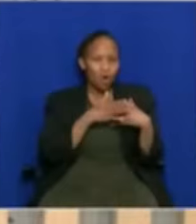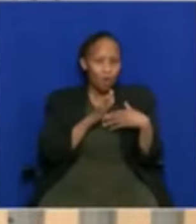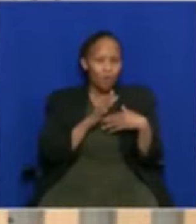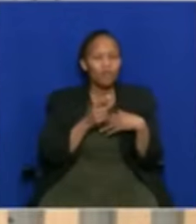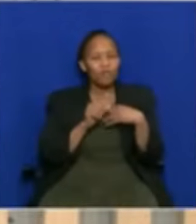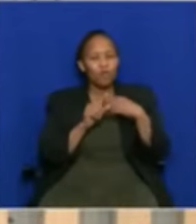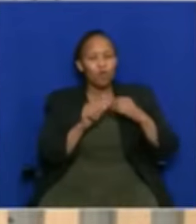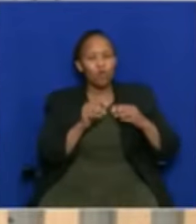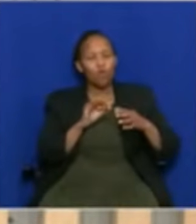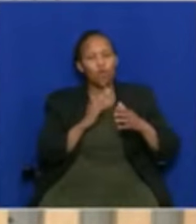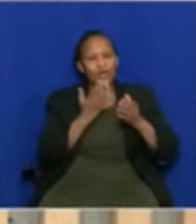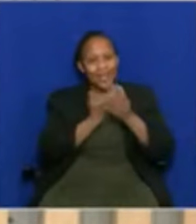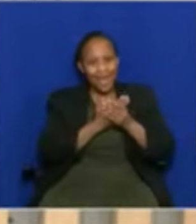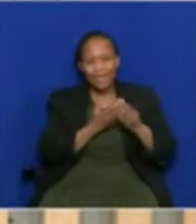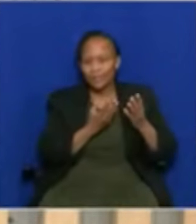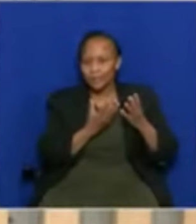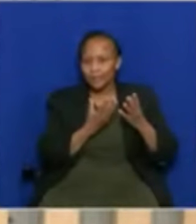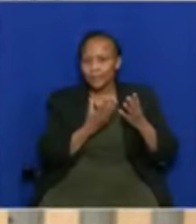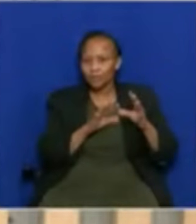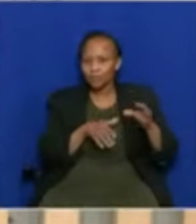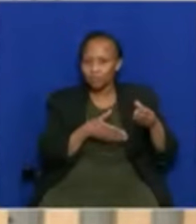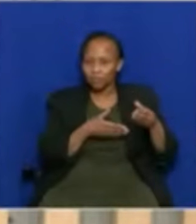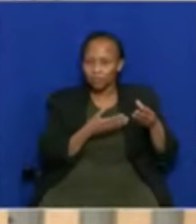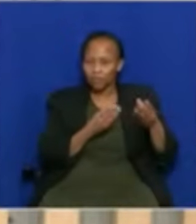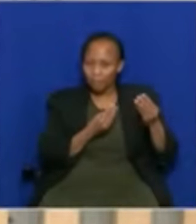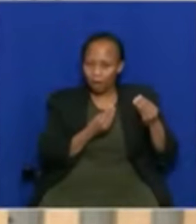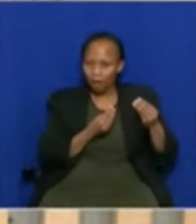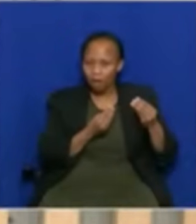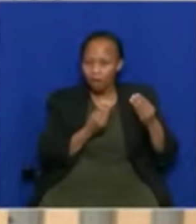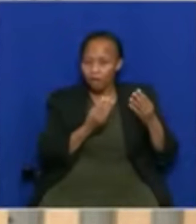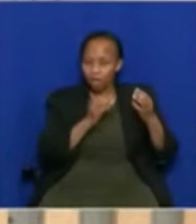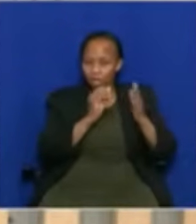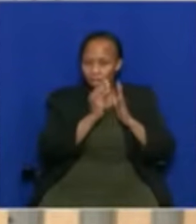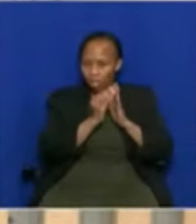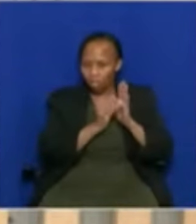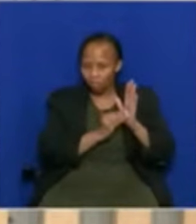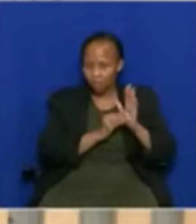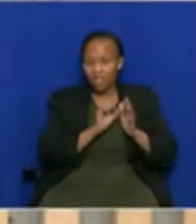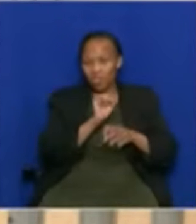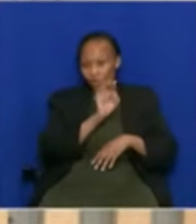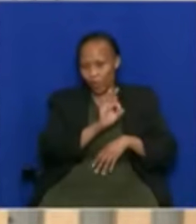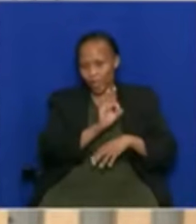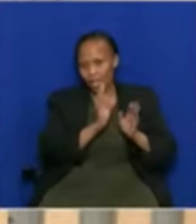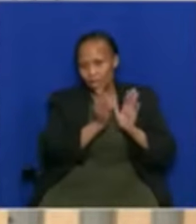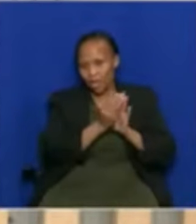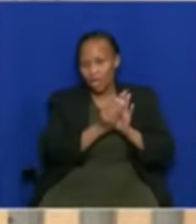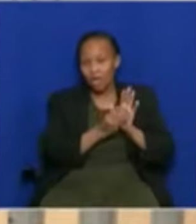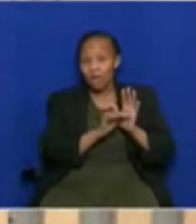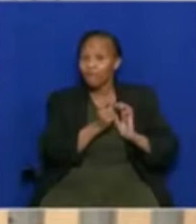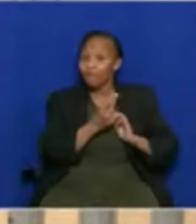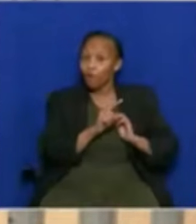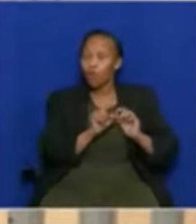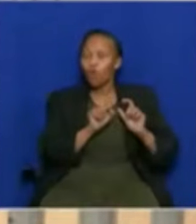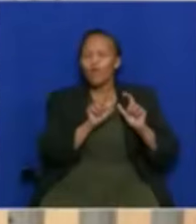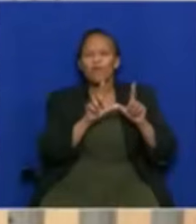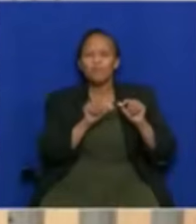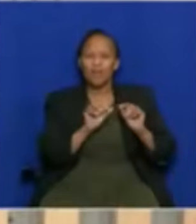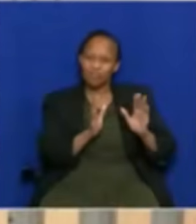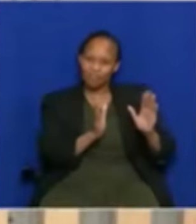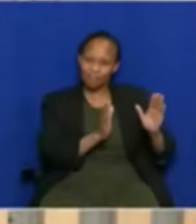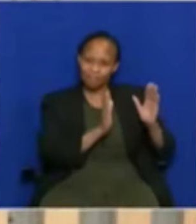dockets. Then he gives the numbers, he quotes 3. Those are the Cape Town case dockets. Then